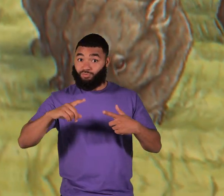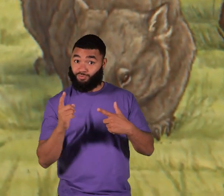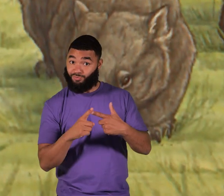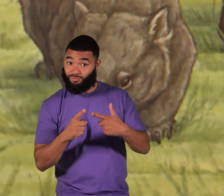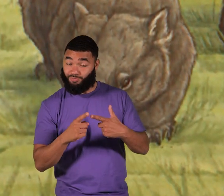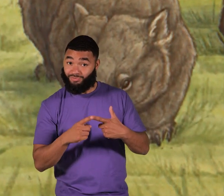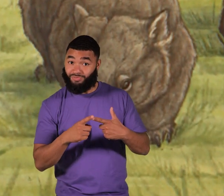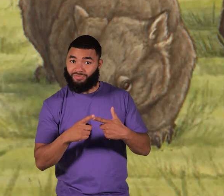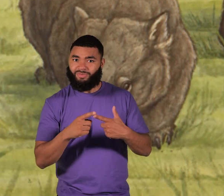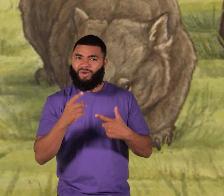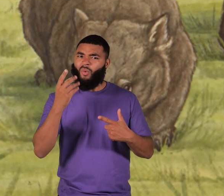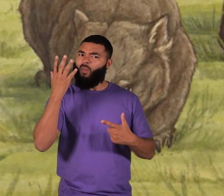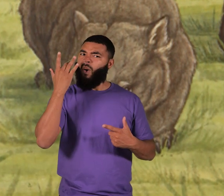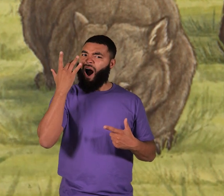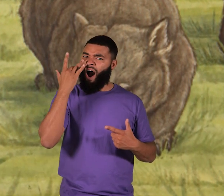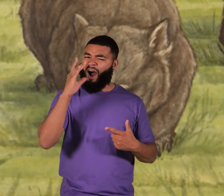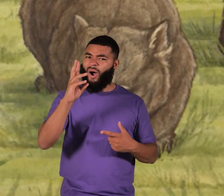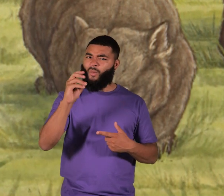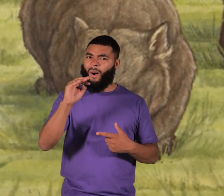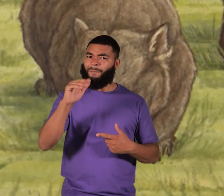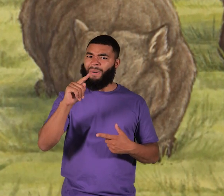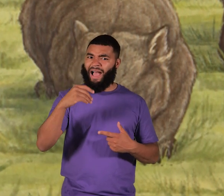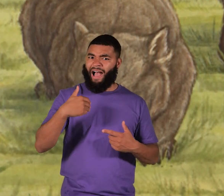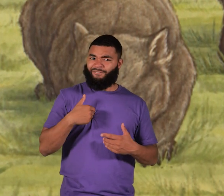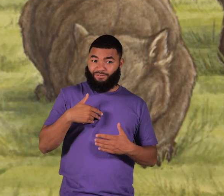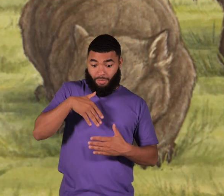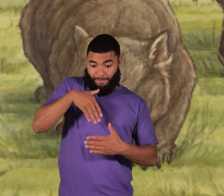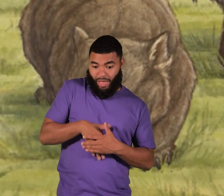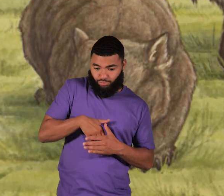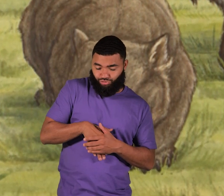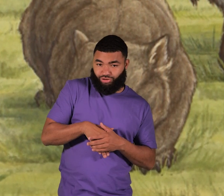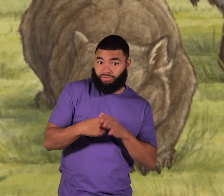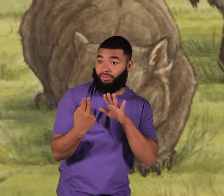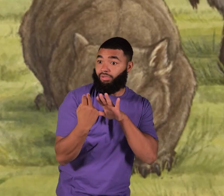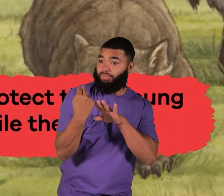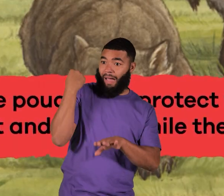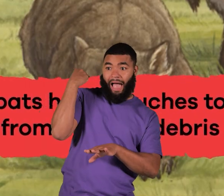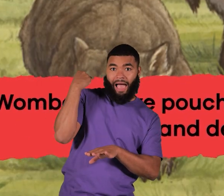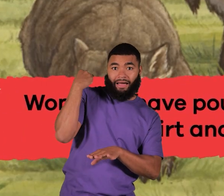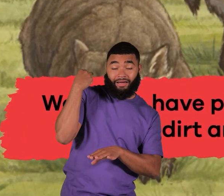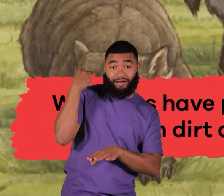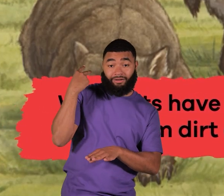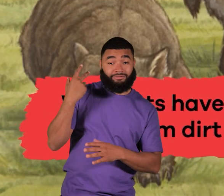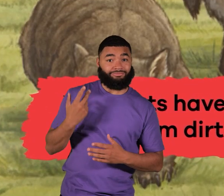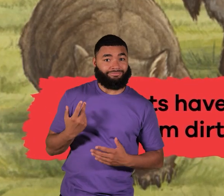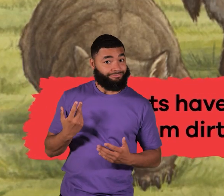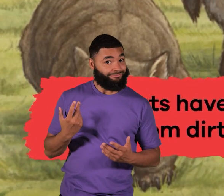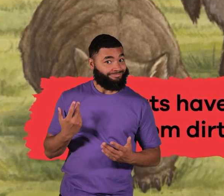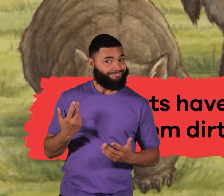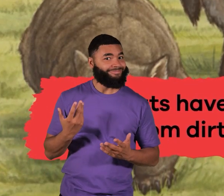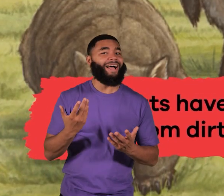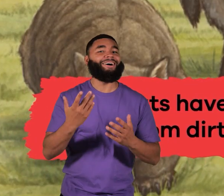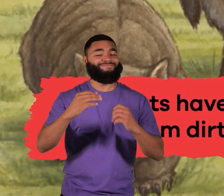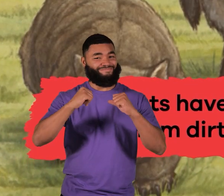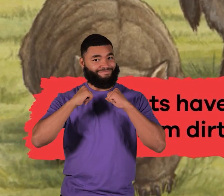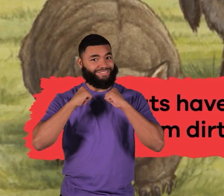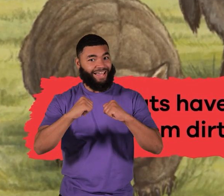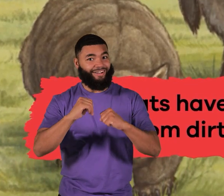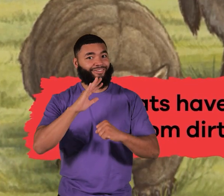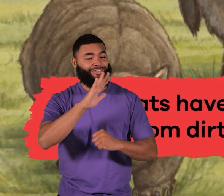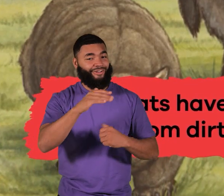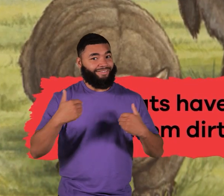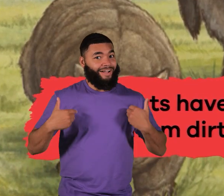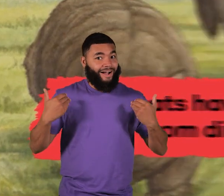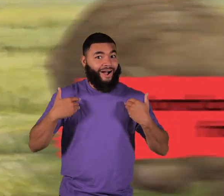2. Why do wombats have pouches that face backward? To protect their young from dirt and debris while they